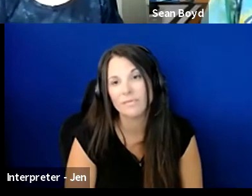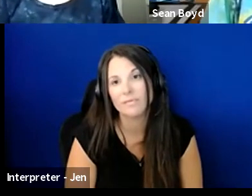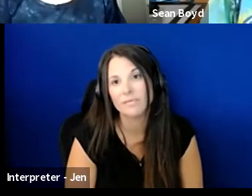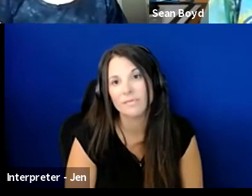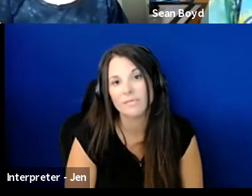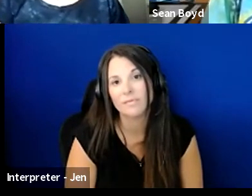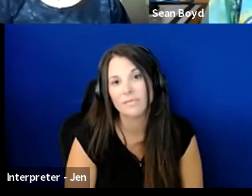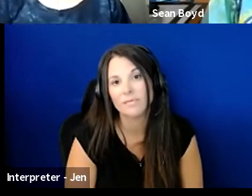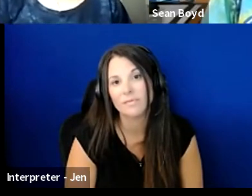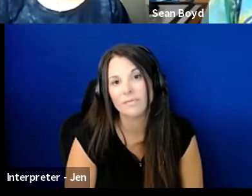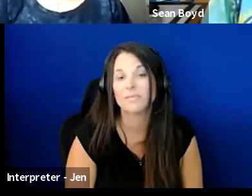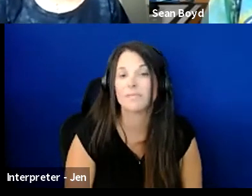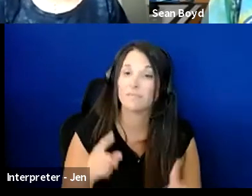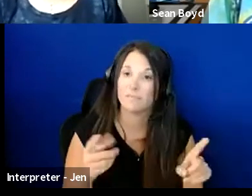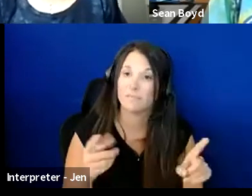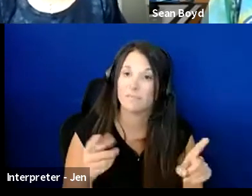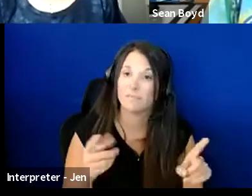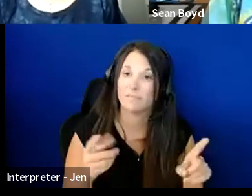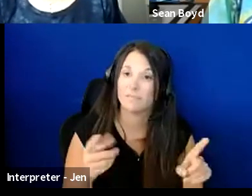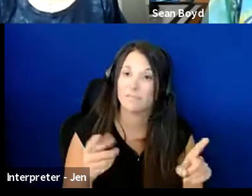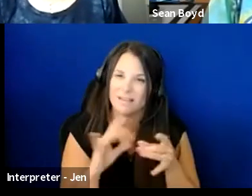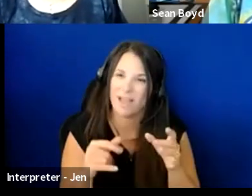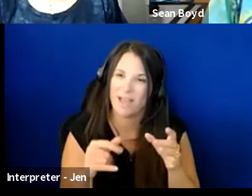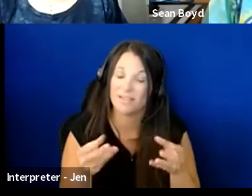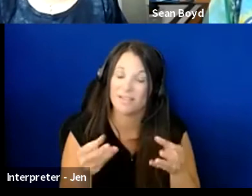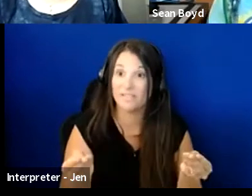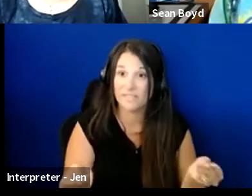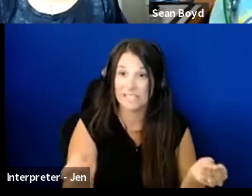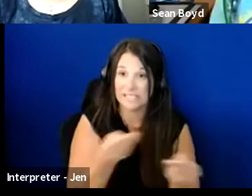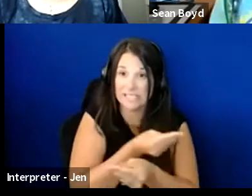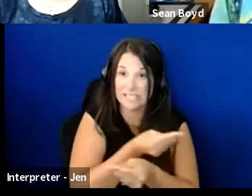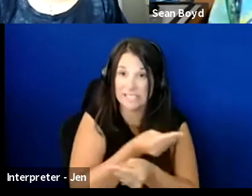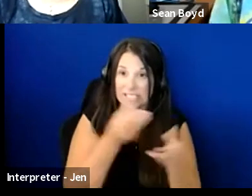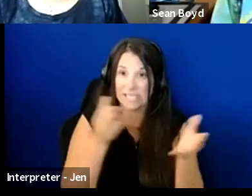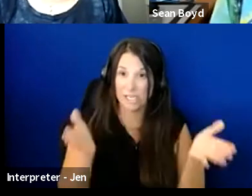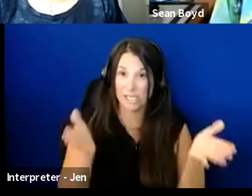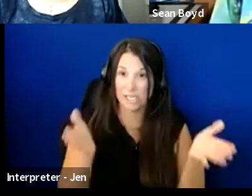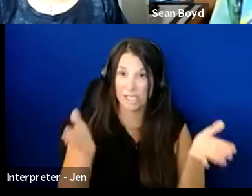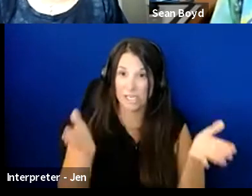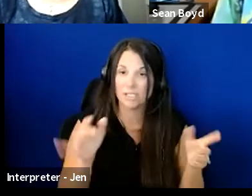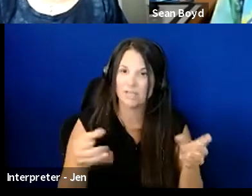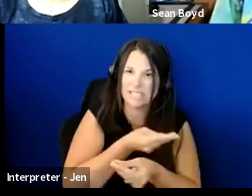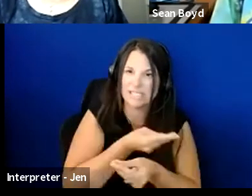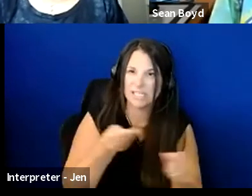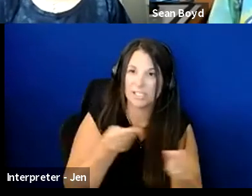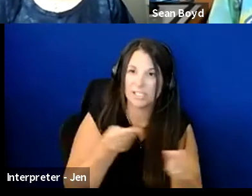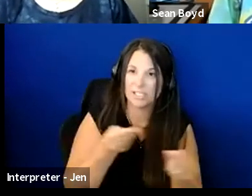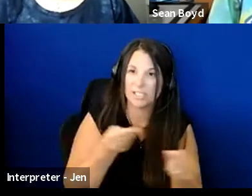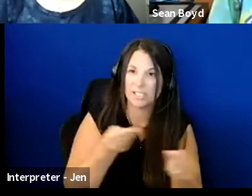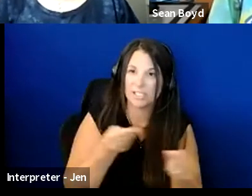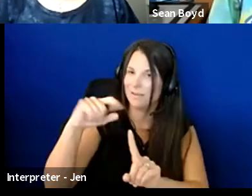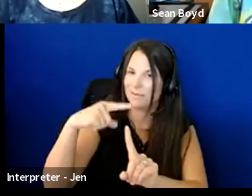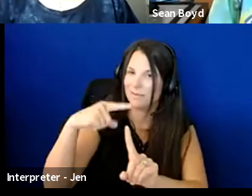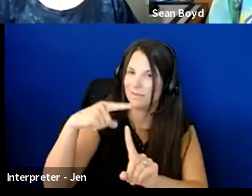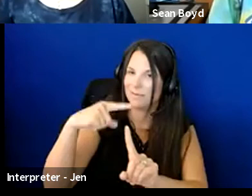I just want to say, I think the facilitation was A+. It was very personal, very different from just